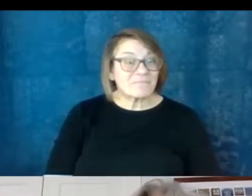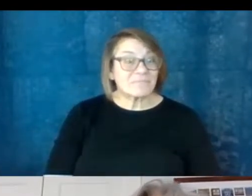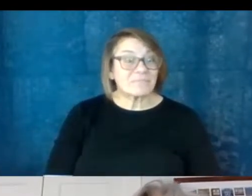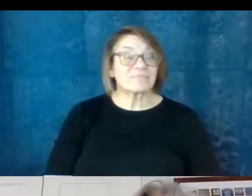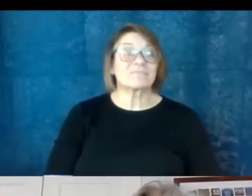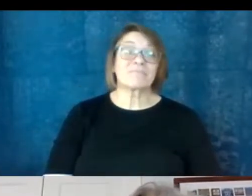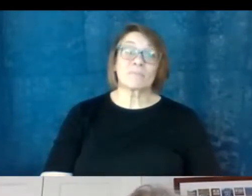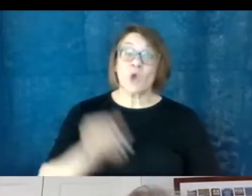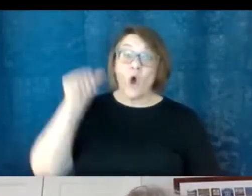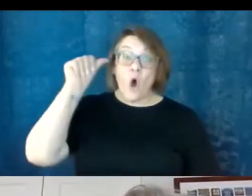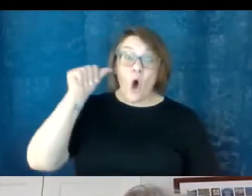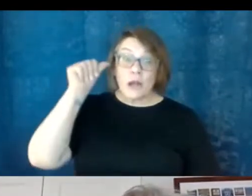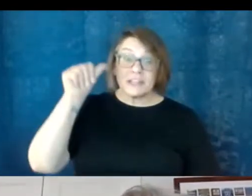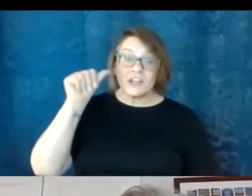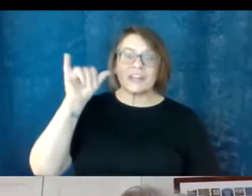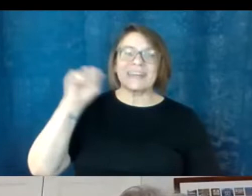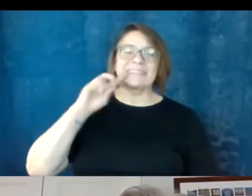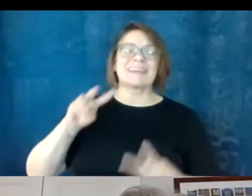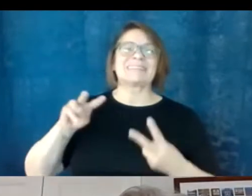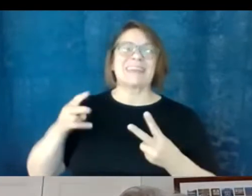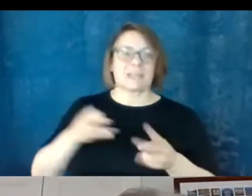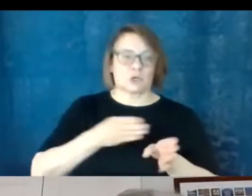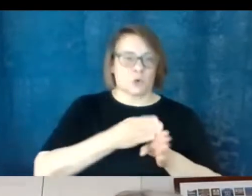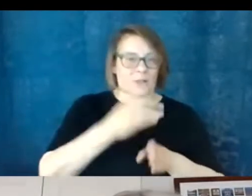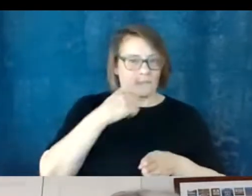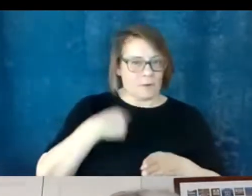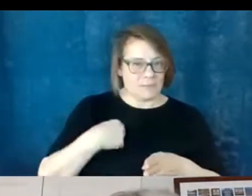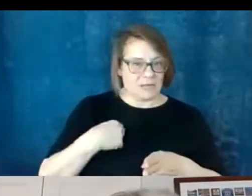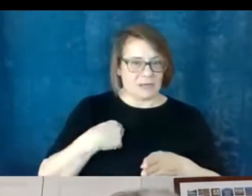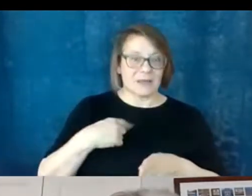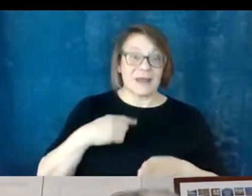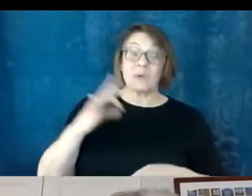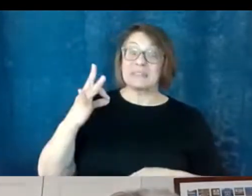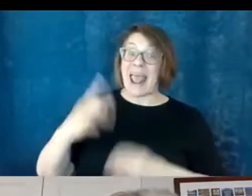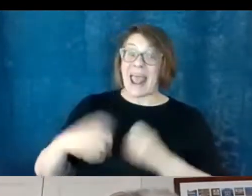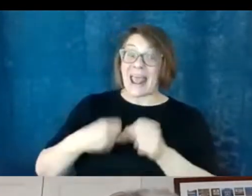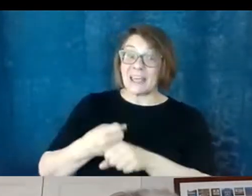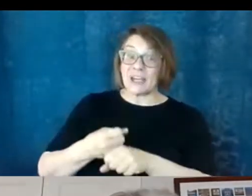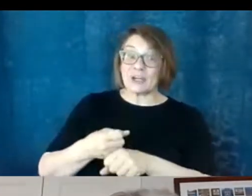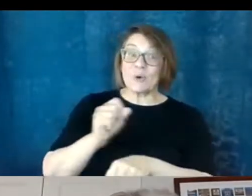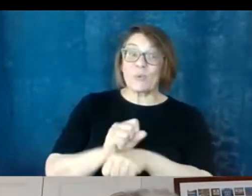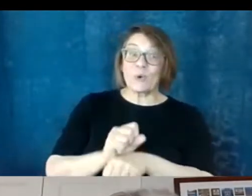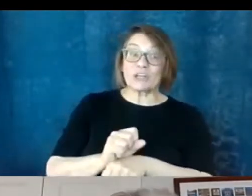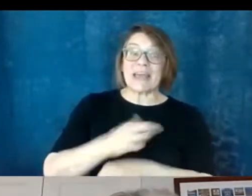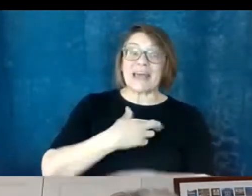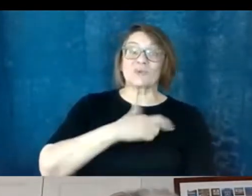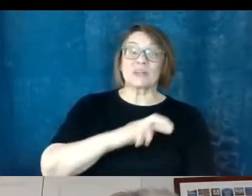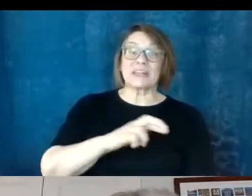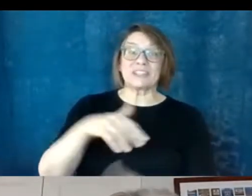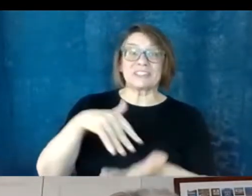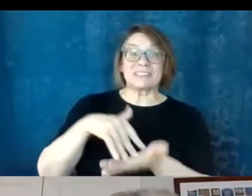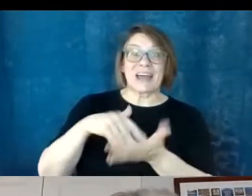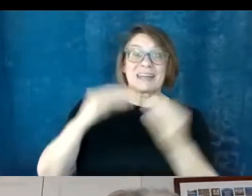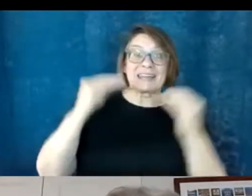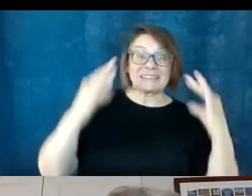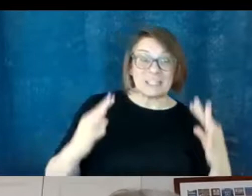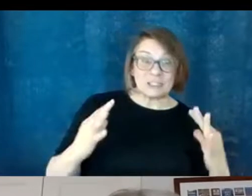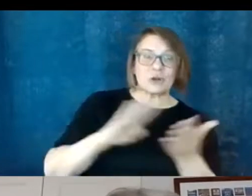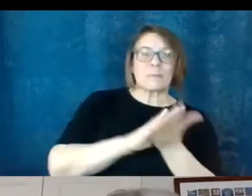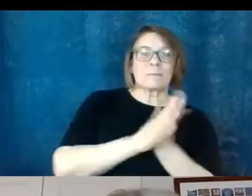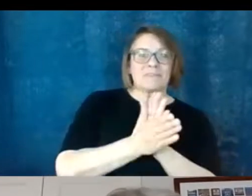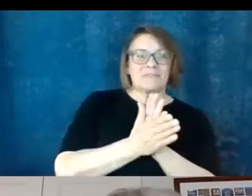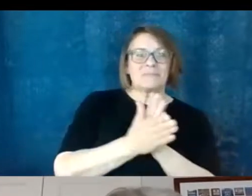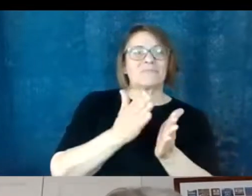So audiology is a second career for me. I had an 8-year career as a religious studies teacher before changing